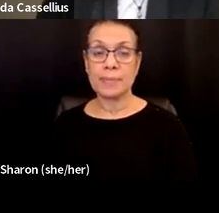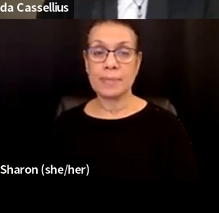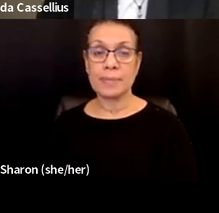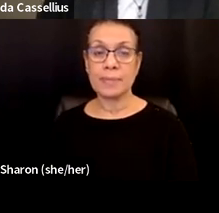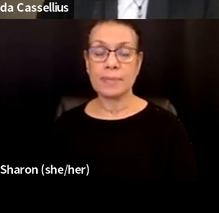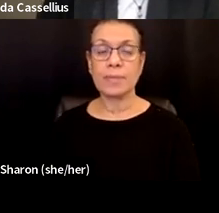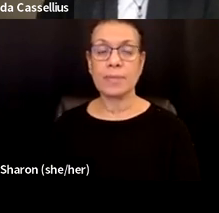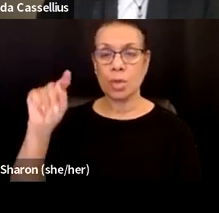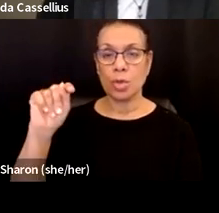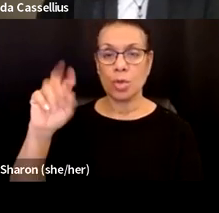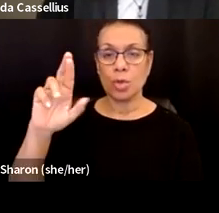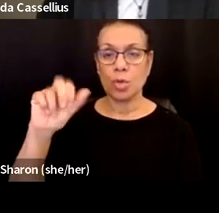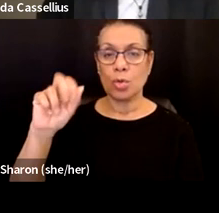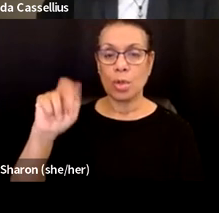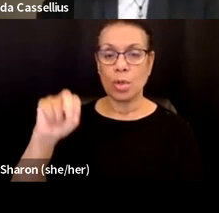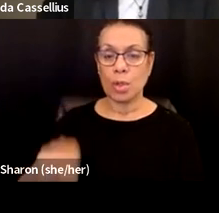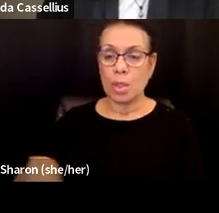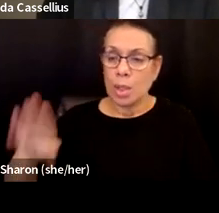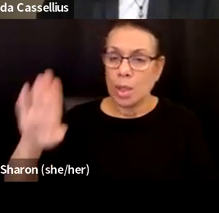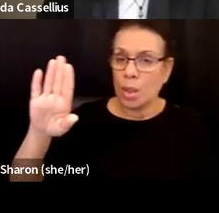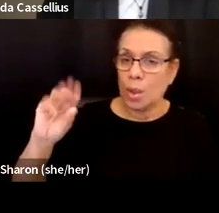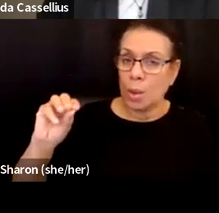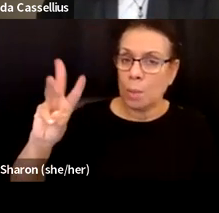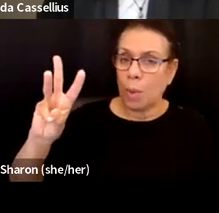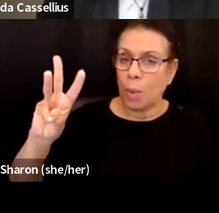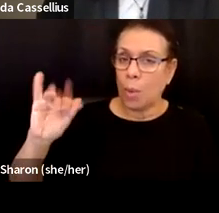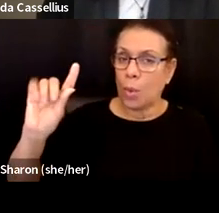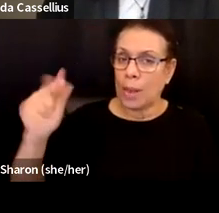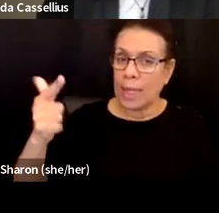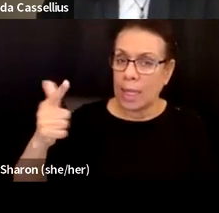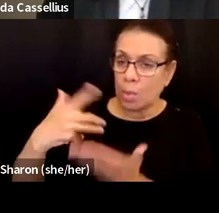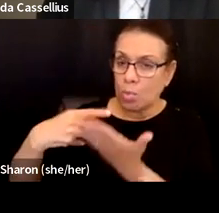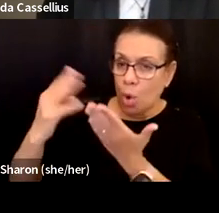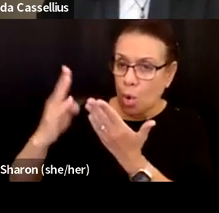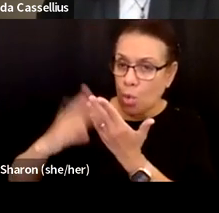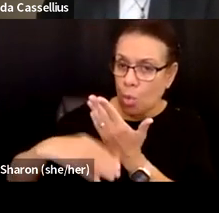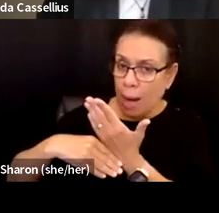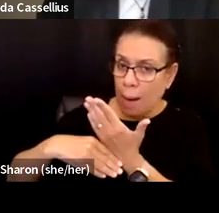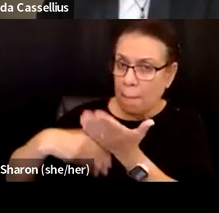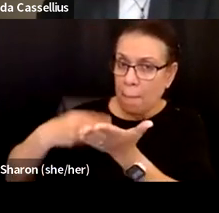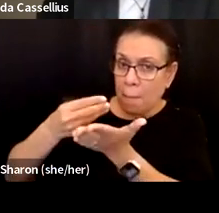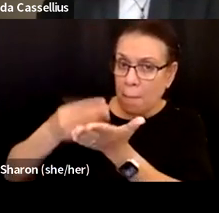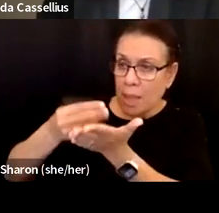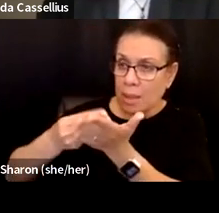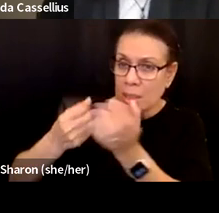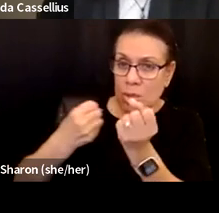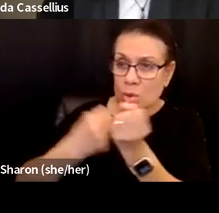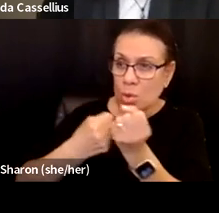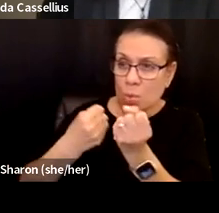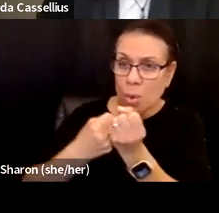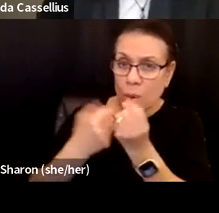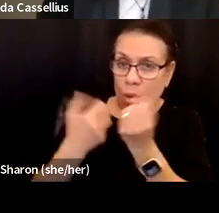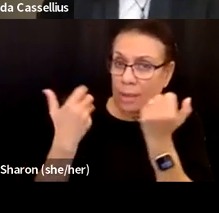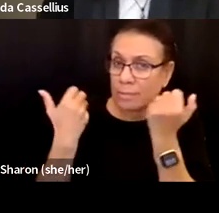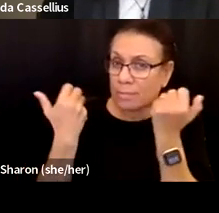the bullying program is that is that is that money going to support any kind of uh